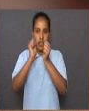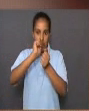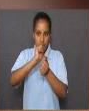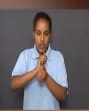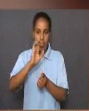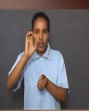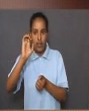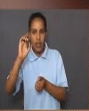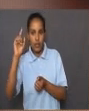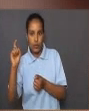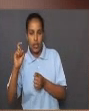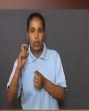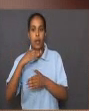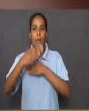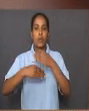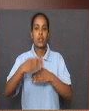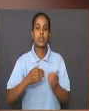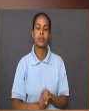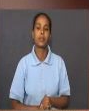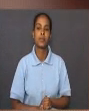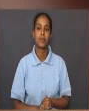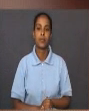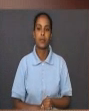of the exothermic process.